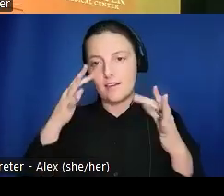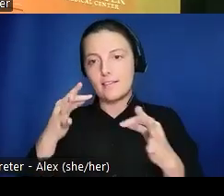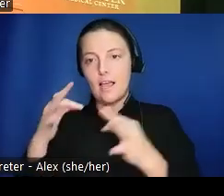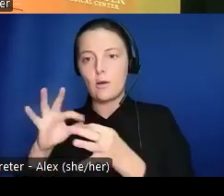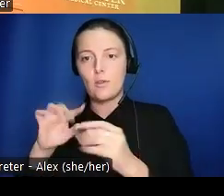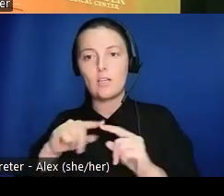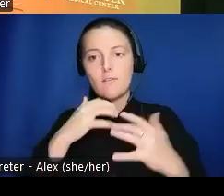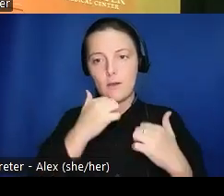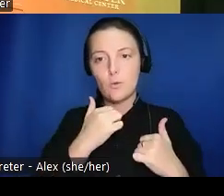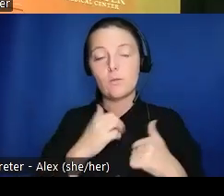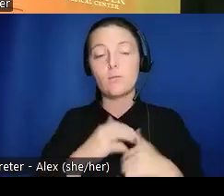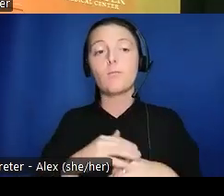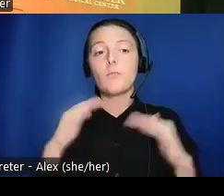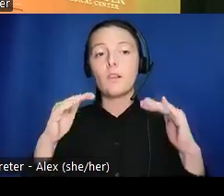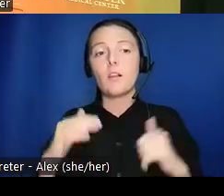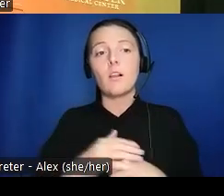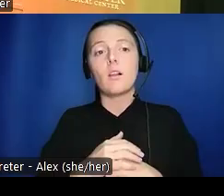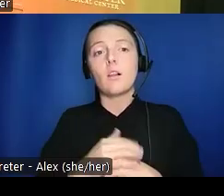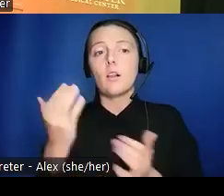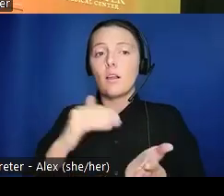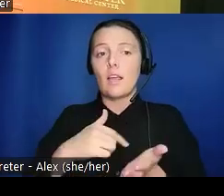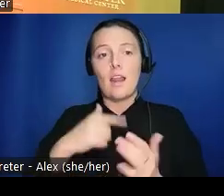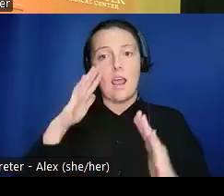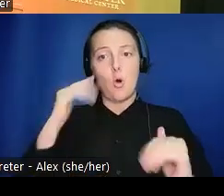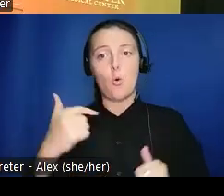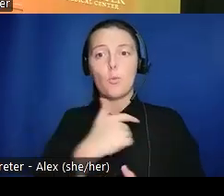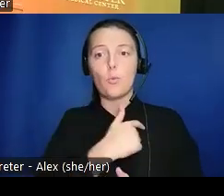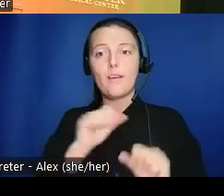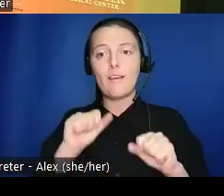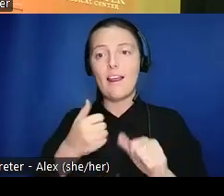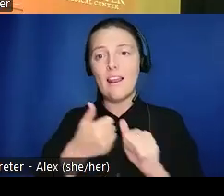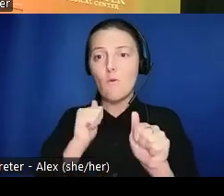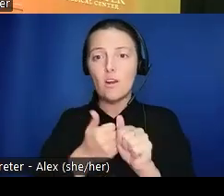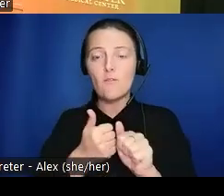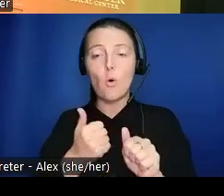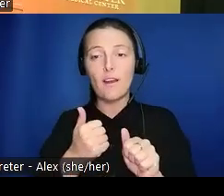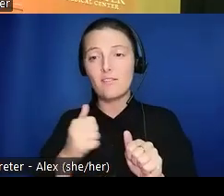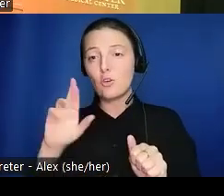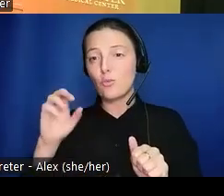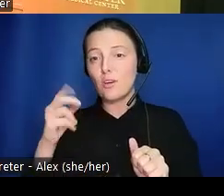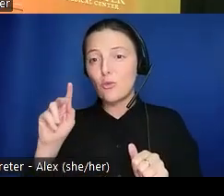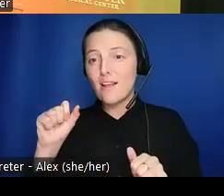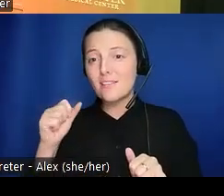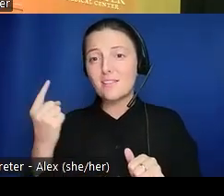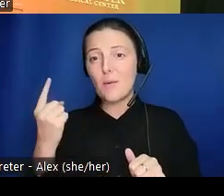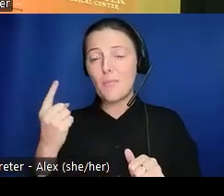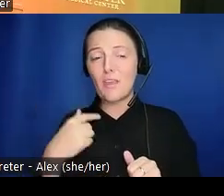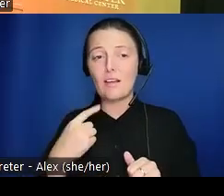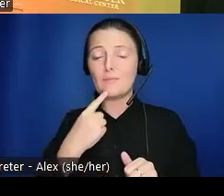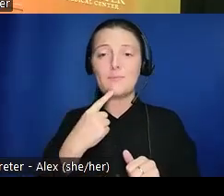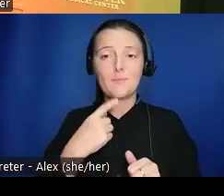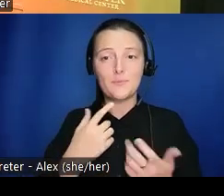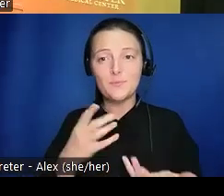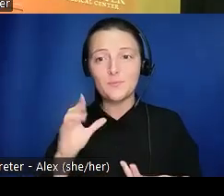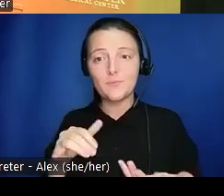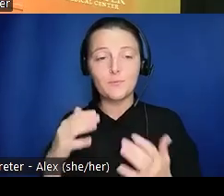regrets and avoid repeating the past mistakes from the past. And we should strive to make data-driven, value-based